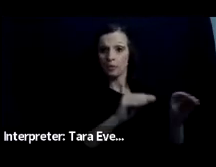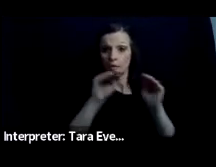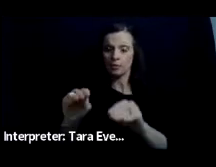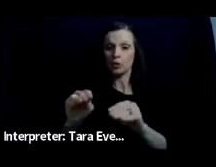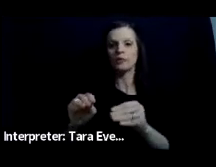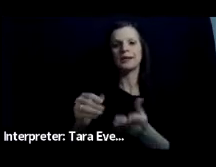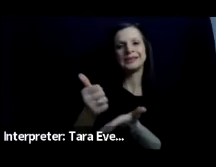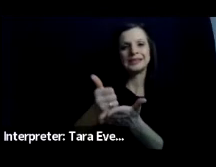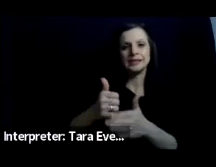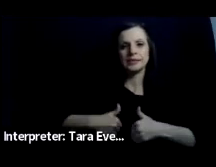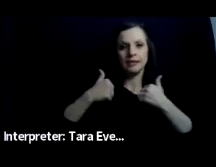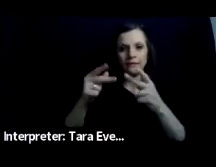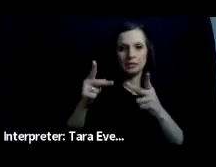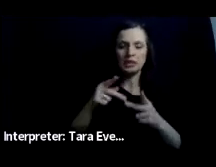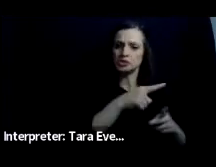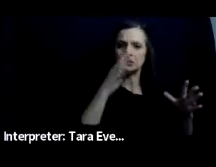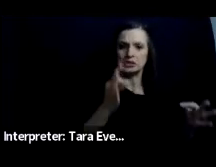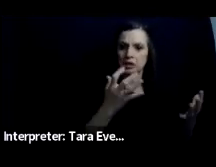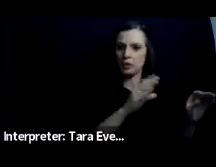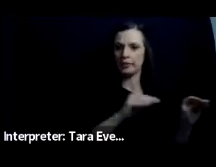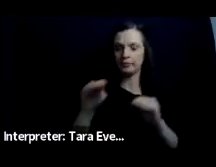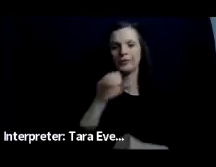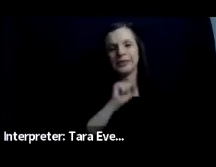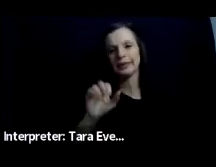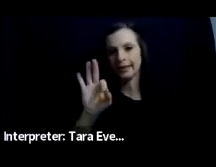she decided she wanted to move into. She was like 93.